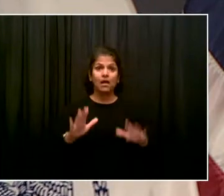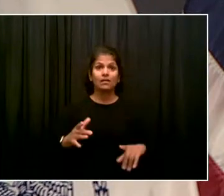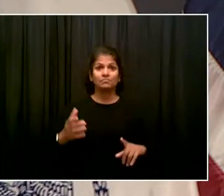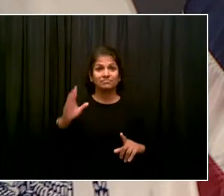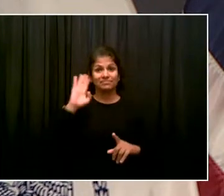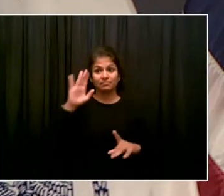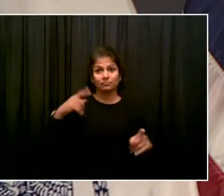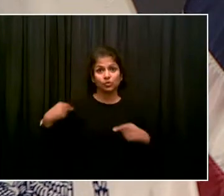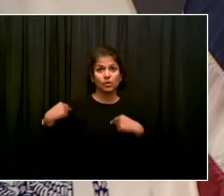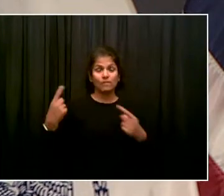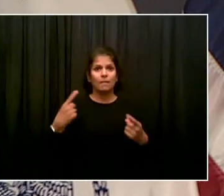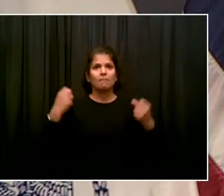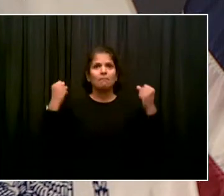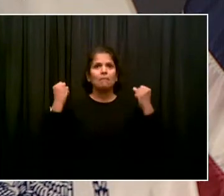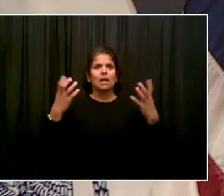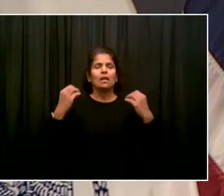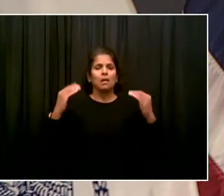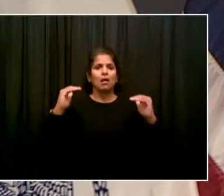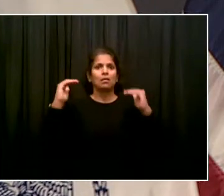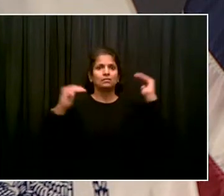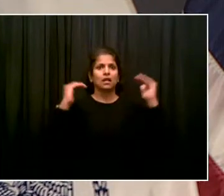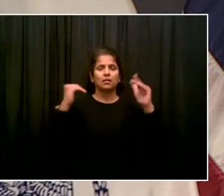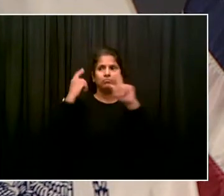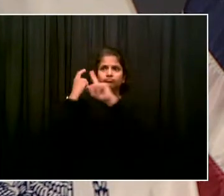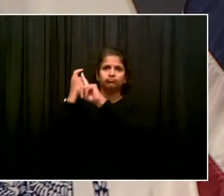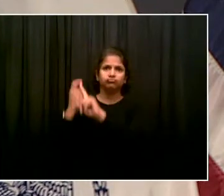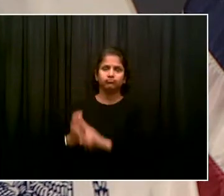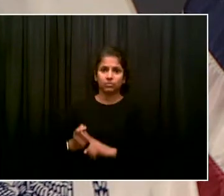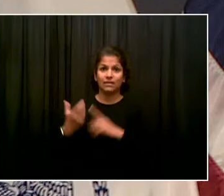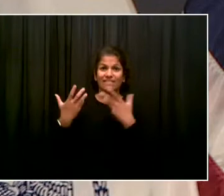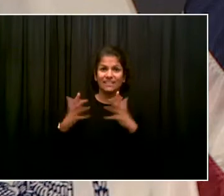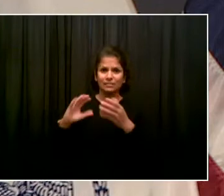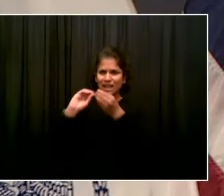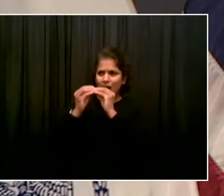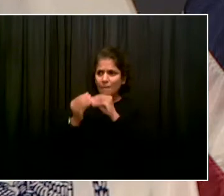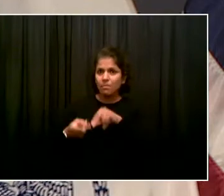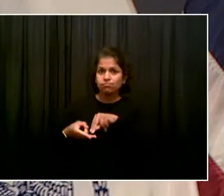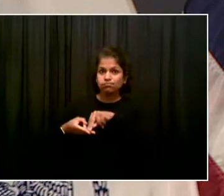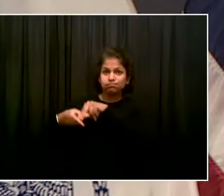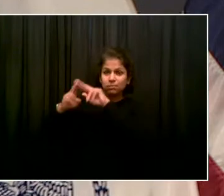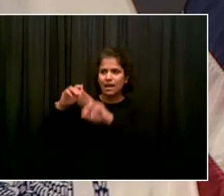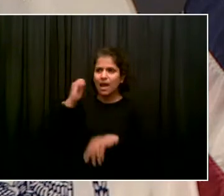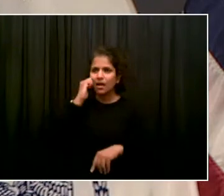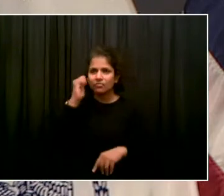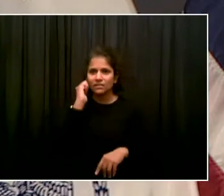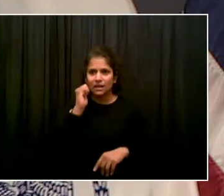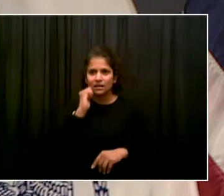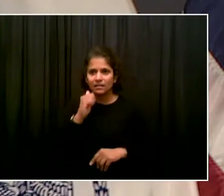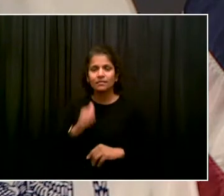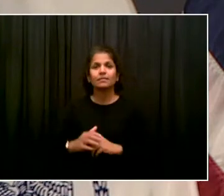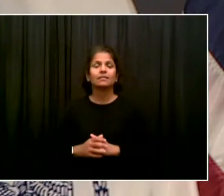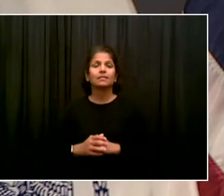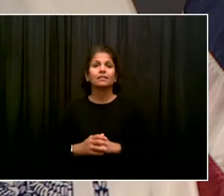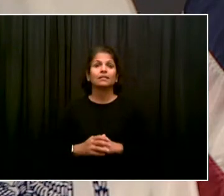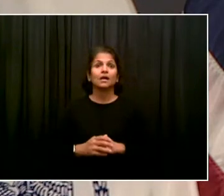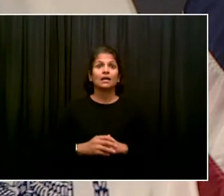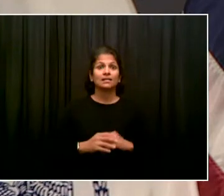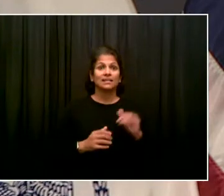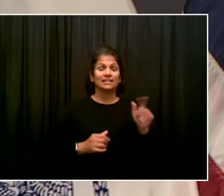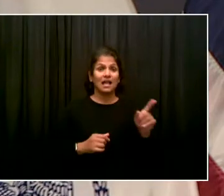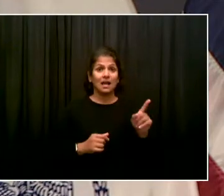now. The fact that it's growing all the time. Again, we expect a big boost in vaccination levels overall when the 5 to